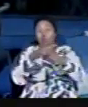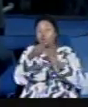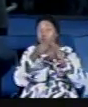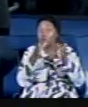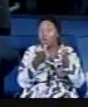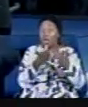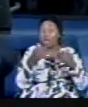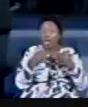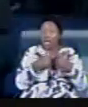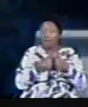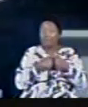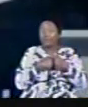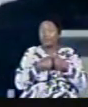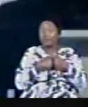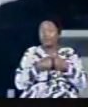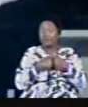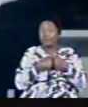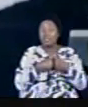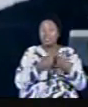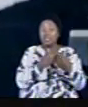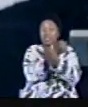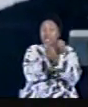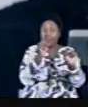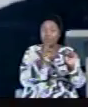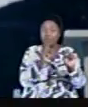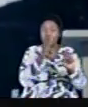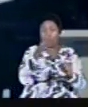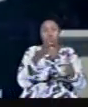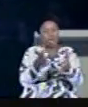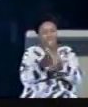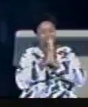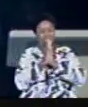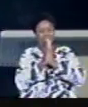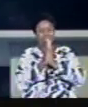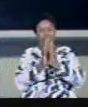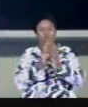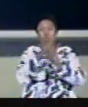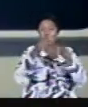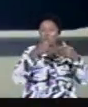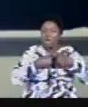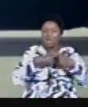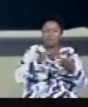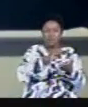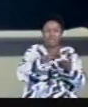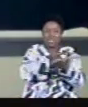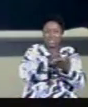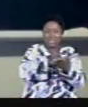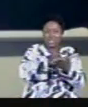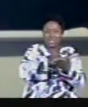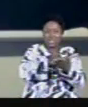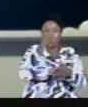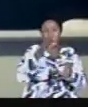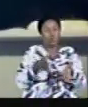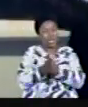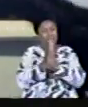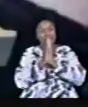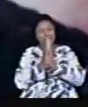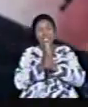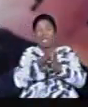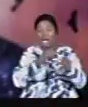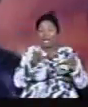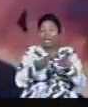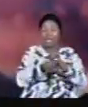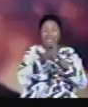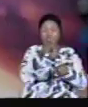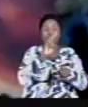salvation, you asked. When you had sanctification, you asked. And as you are going to